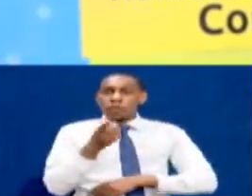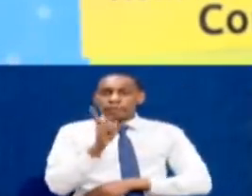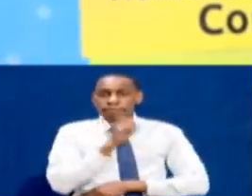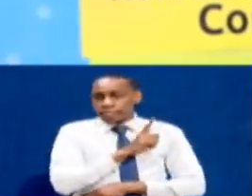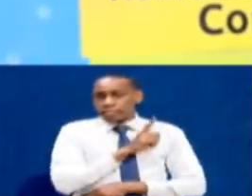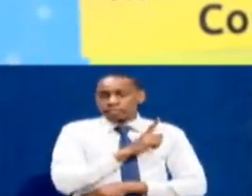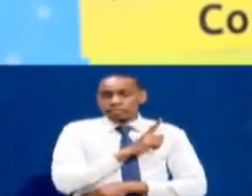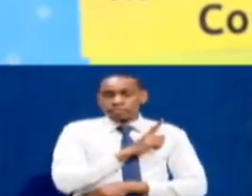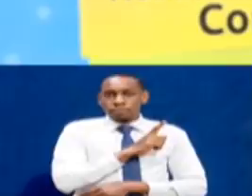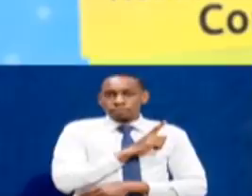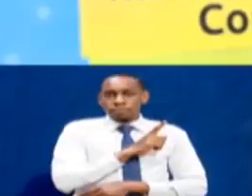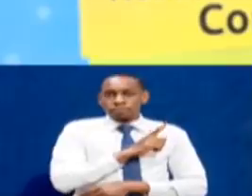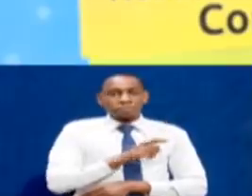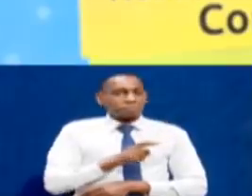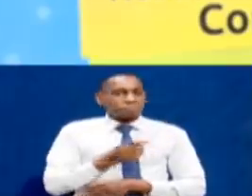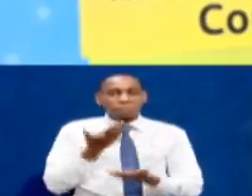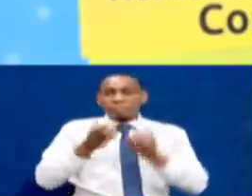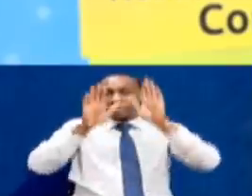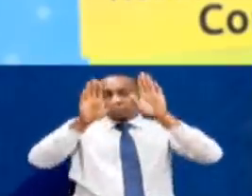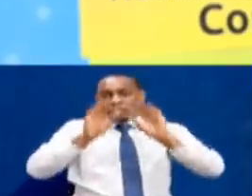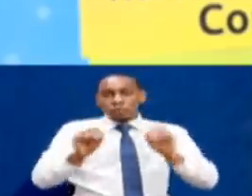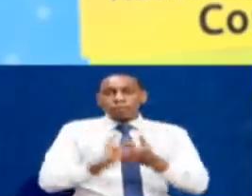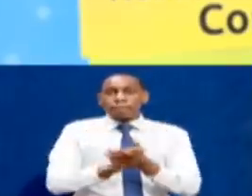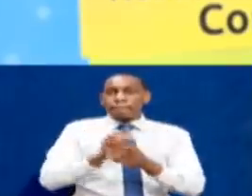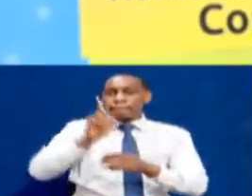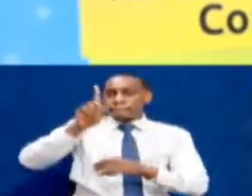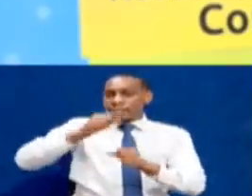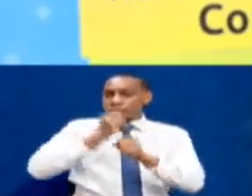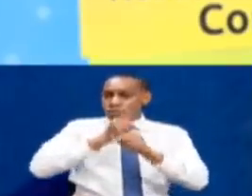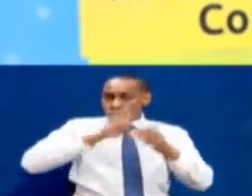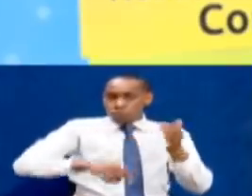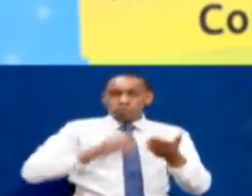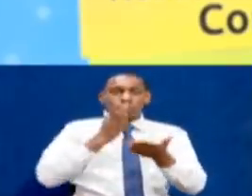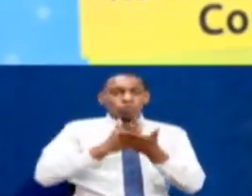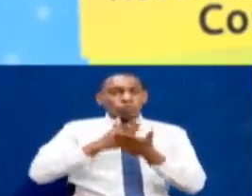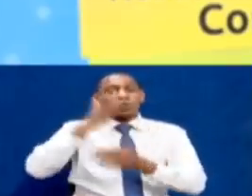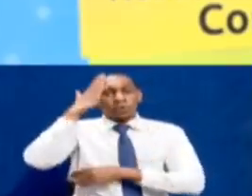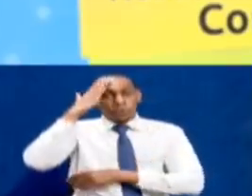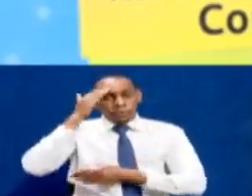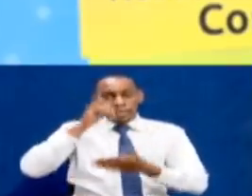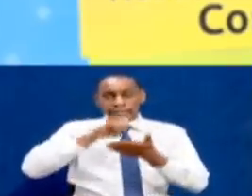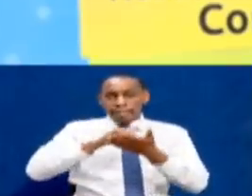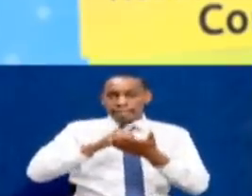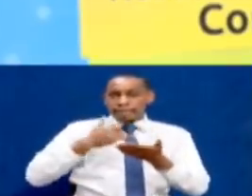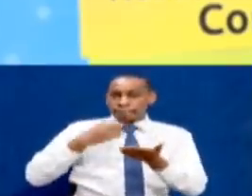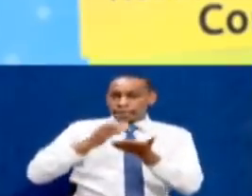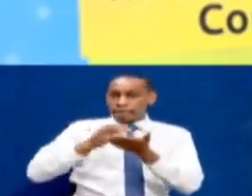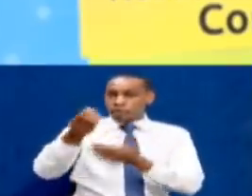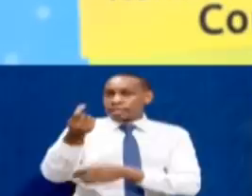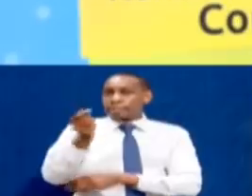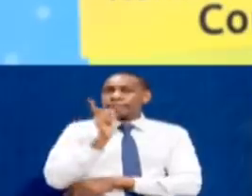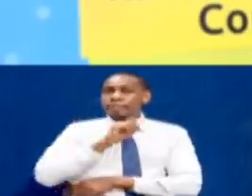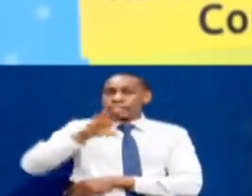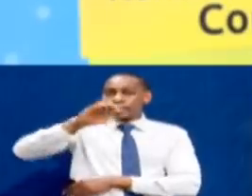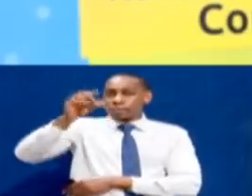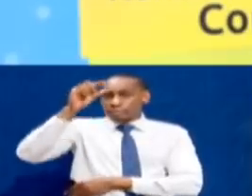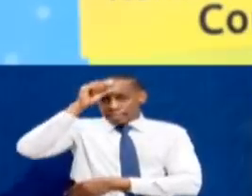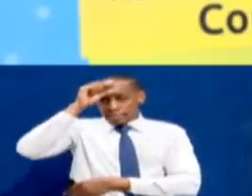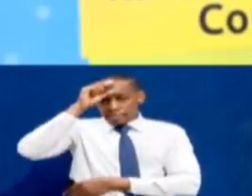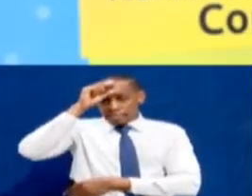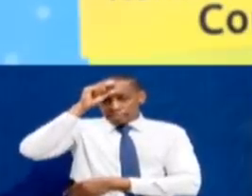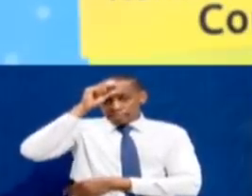will not mean much. So we must make sure, as you are aware, we have dispatched money to the county